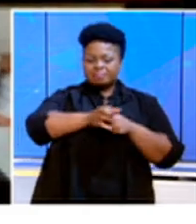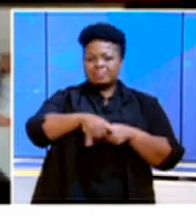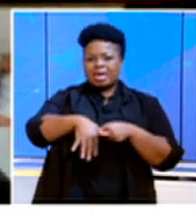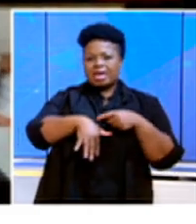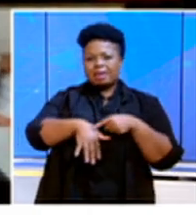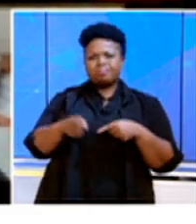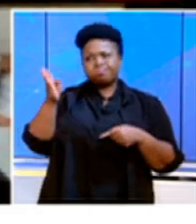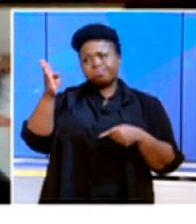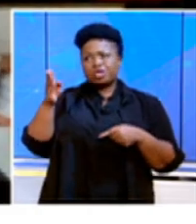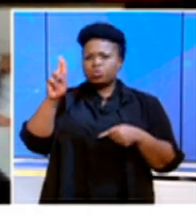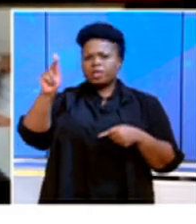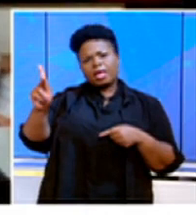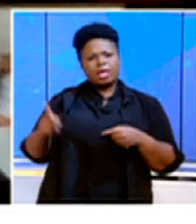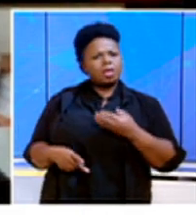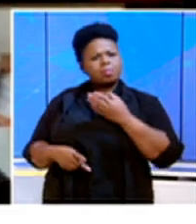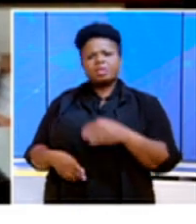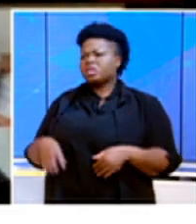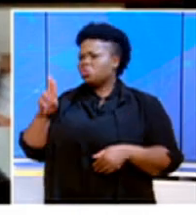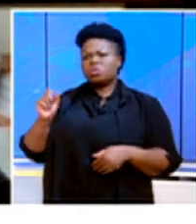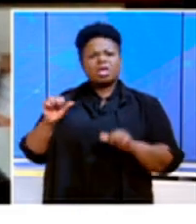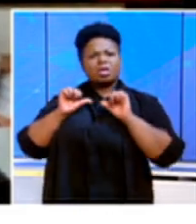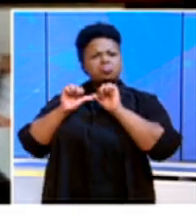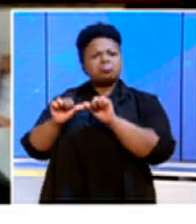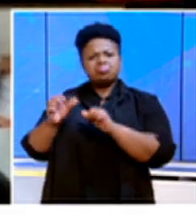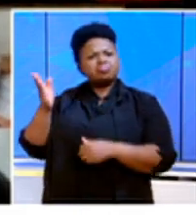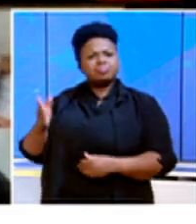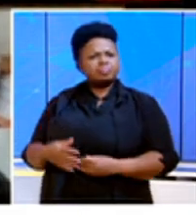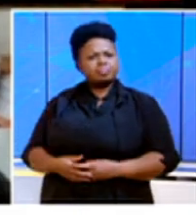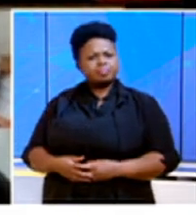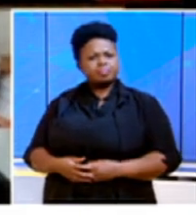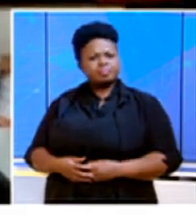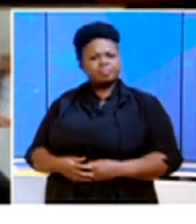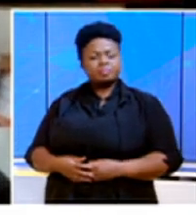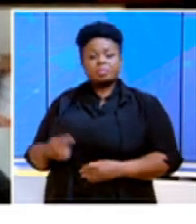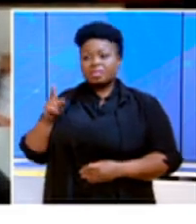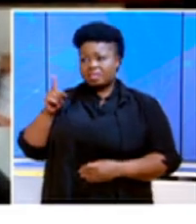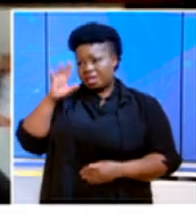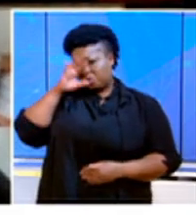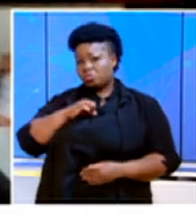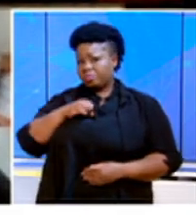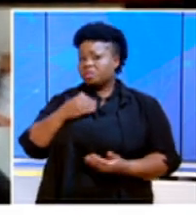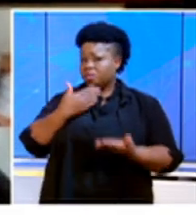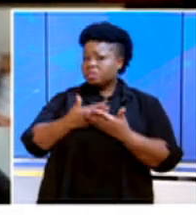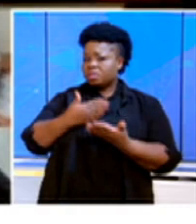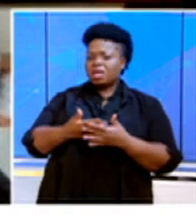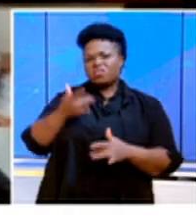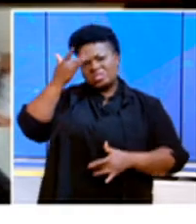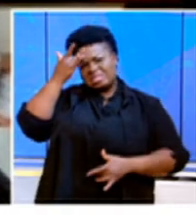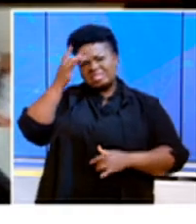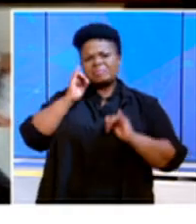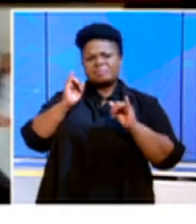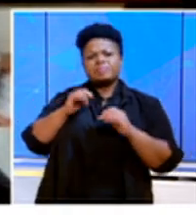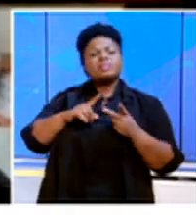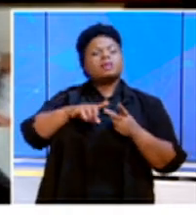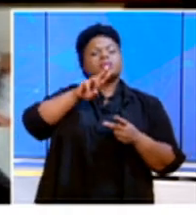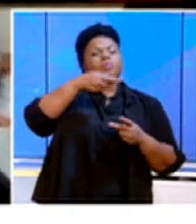was present in the UK as well. And their assumption was that it will protect against severe illness.